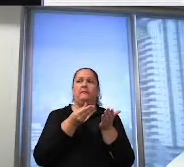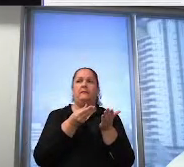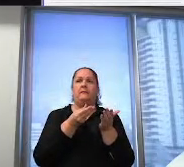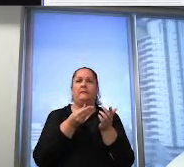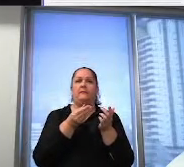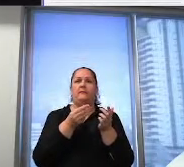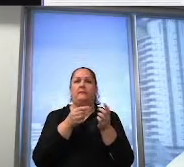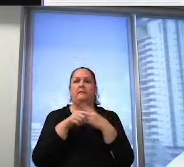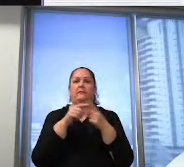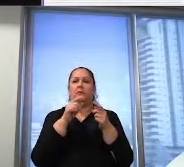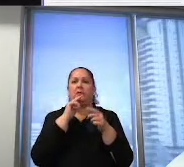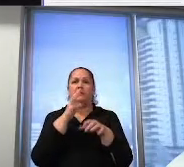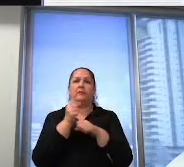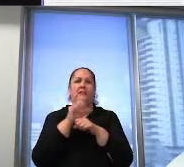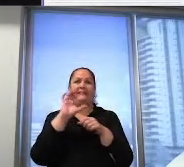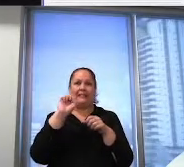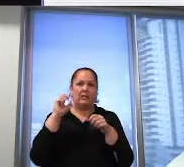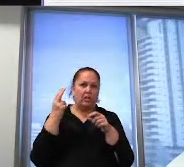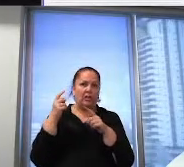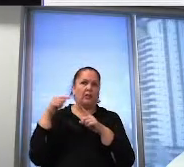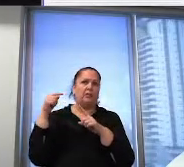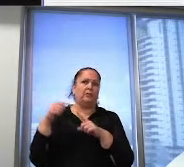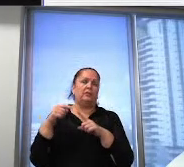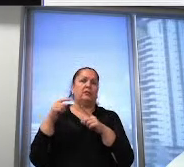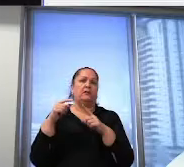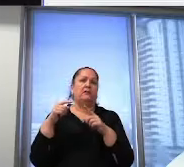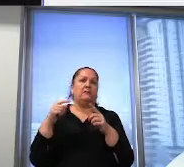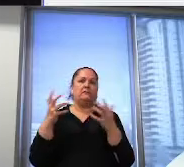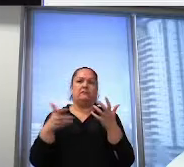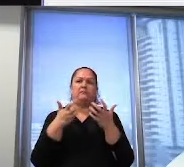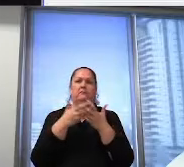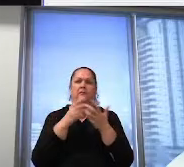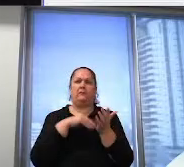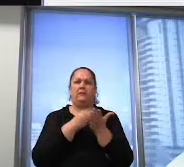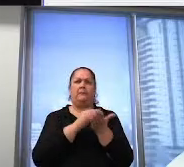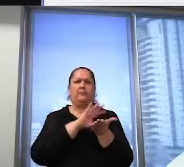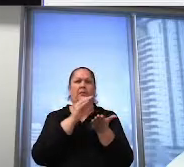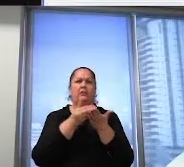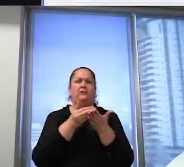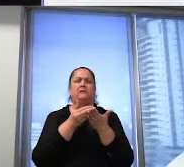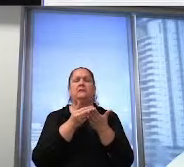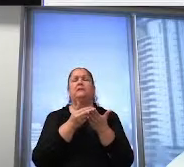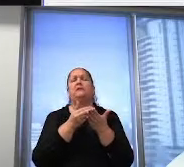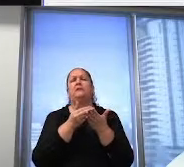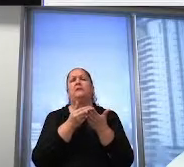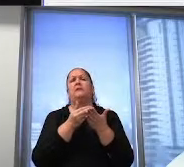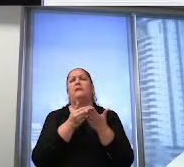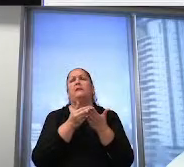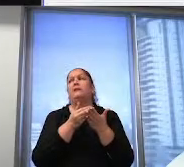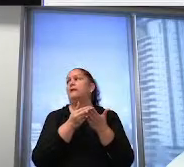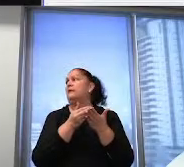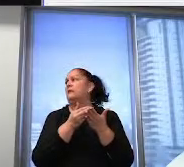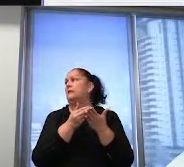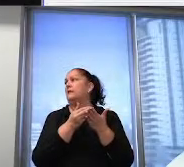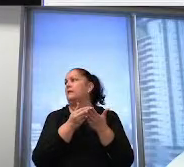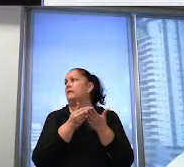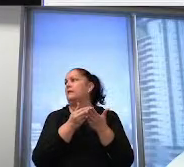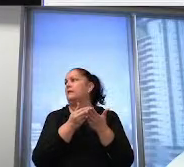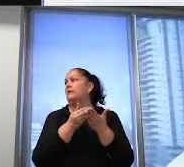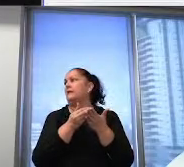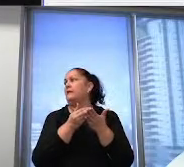but we haven't been receiving the cash that is commensurate with that budget level. So I always have to